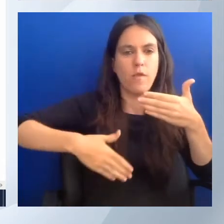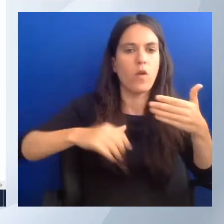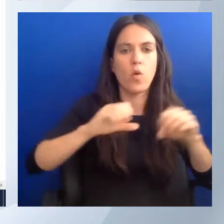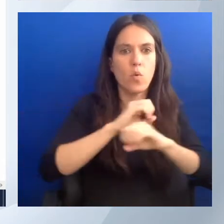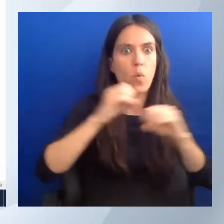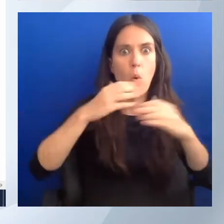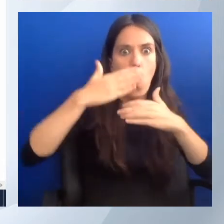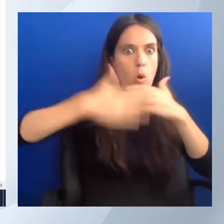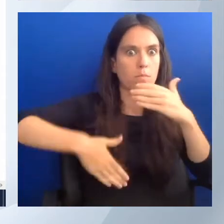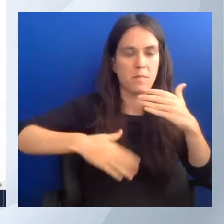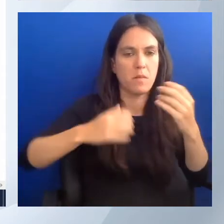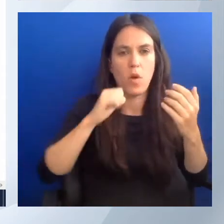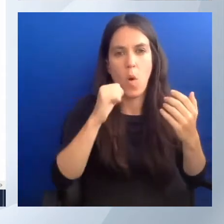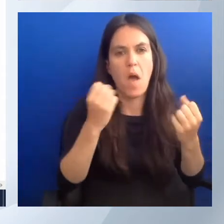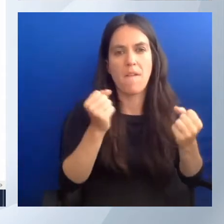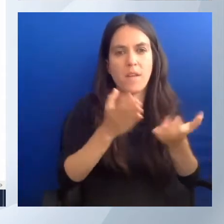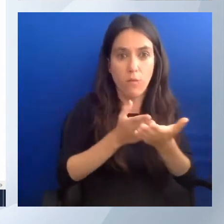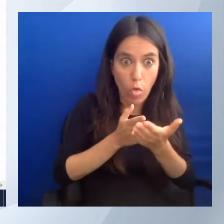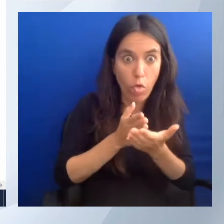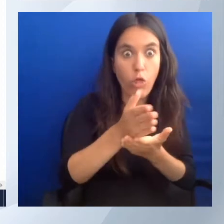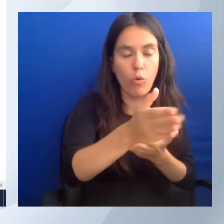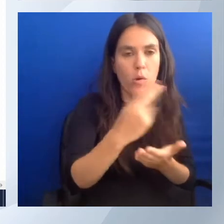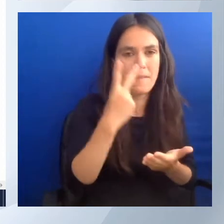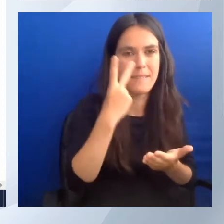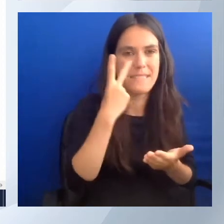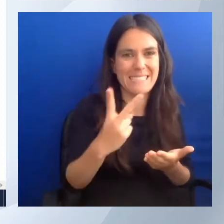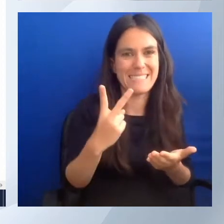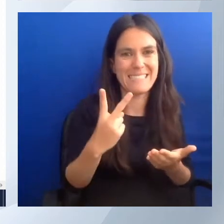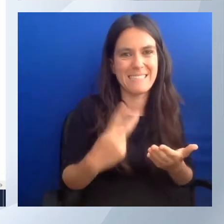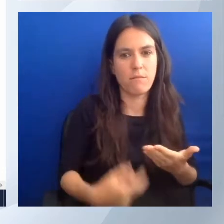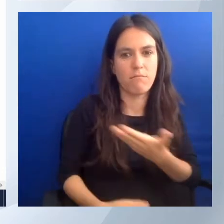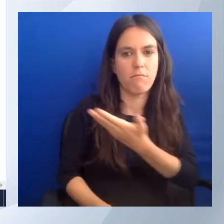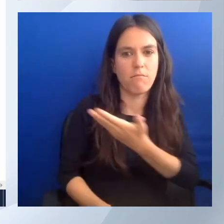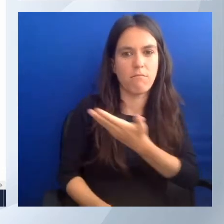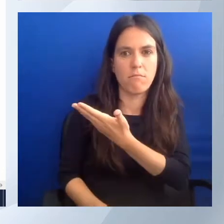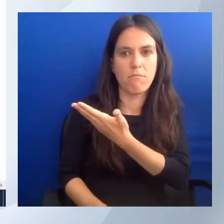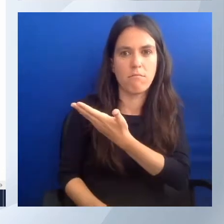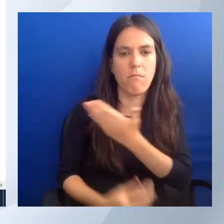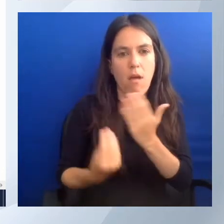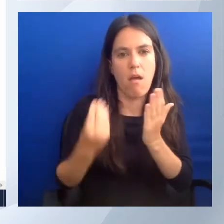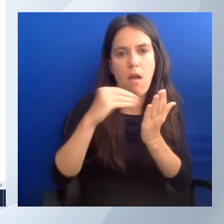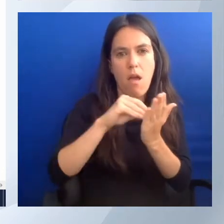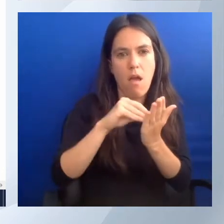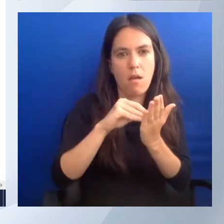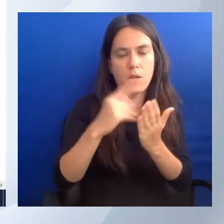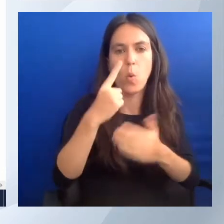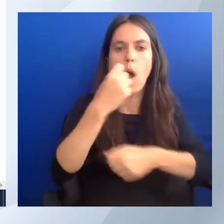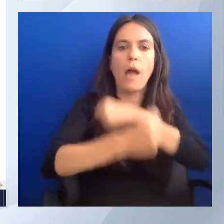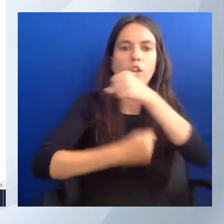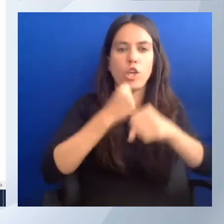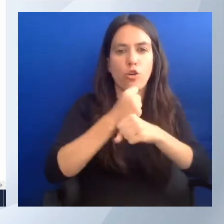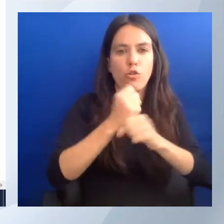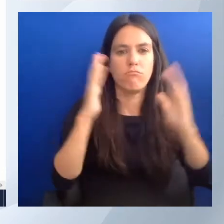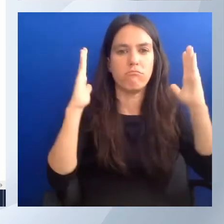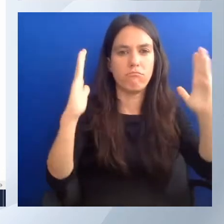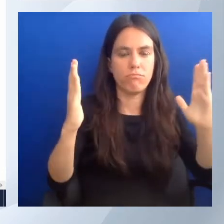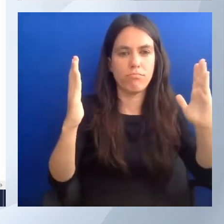content that's coming through the CDN, I'll just add at least 1 year of caching. So if I'm using images or